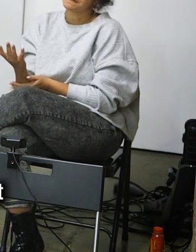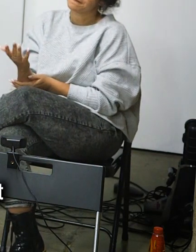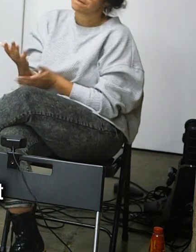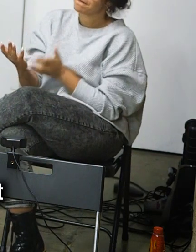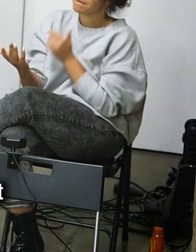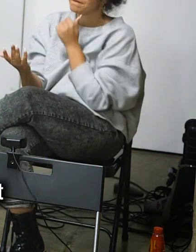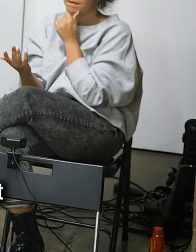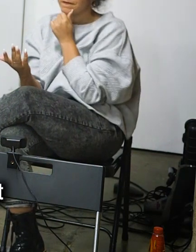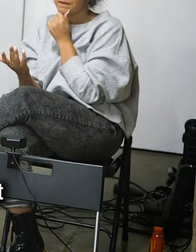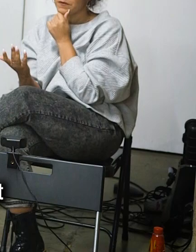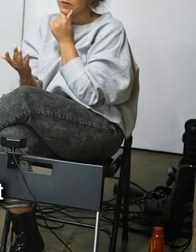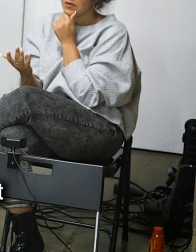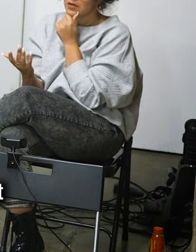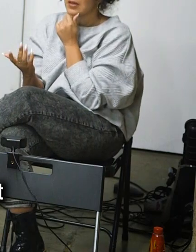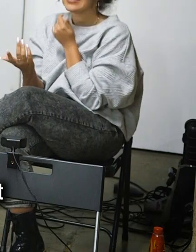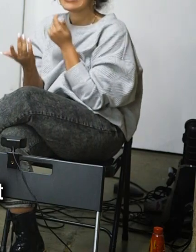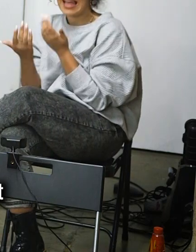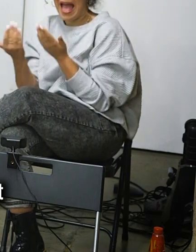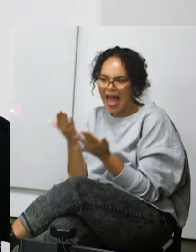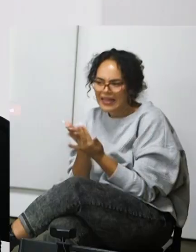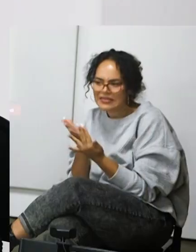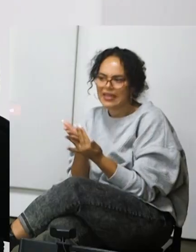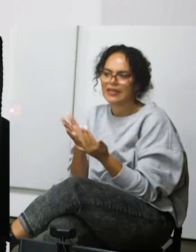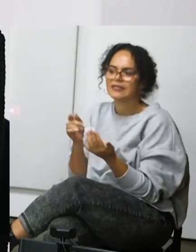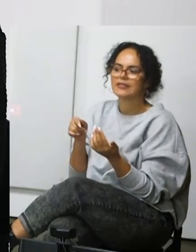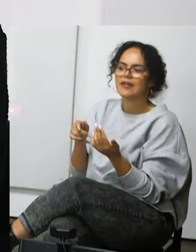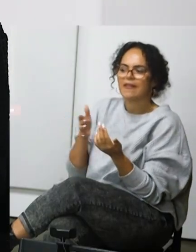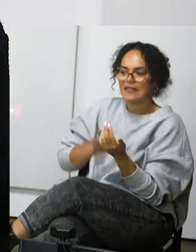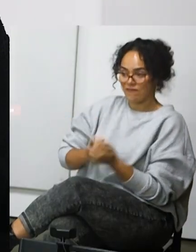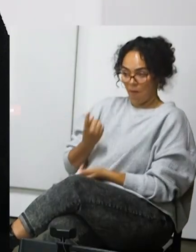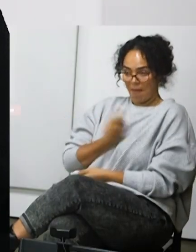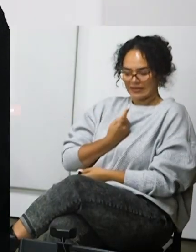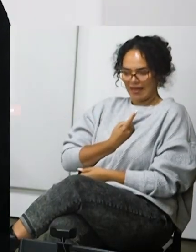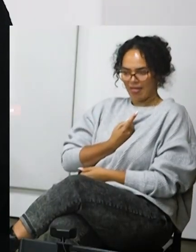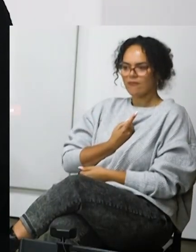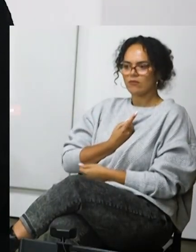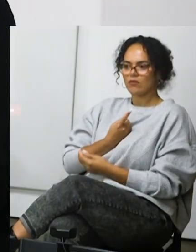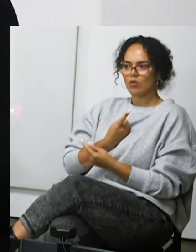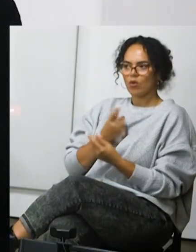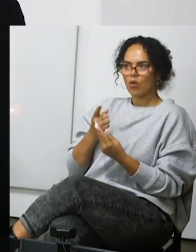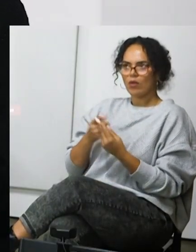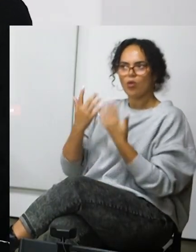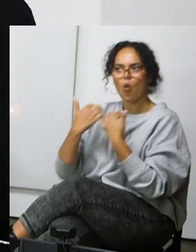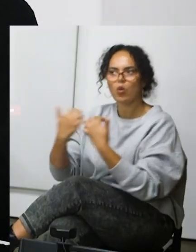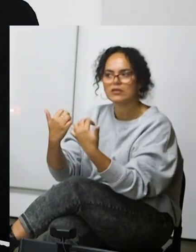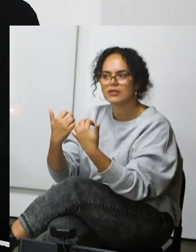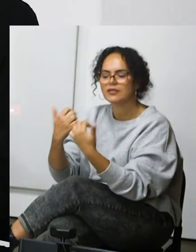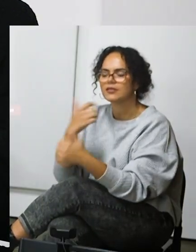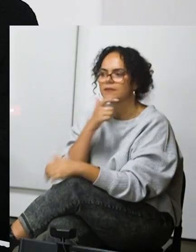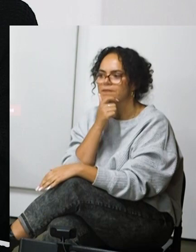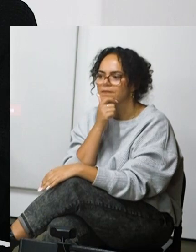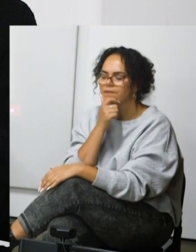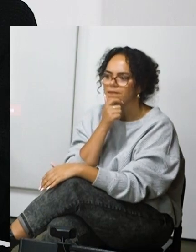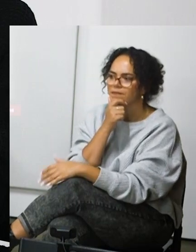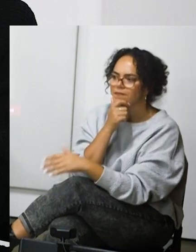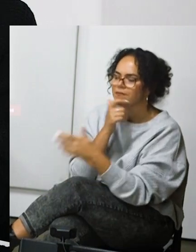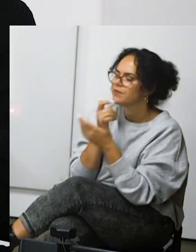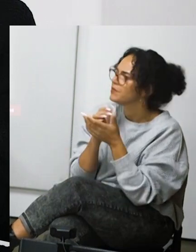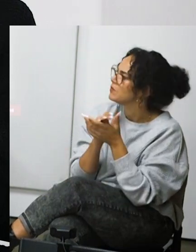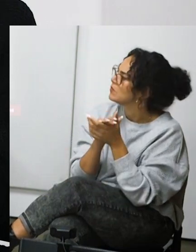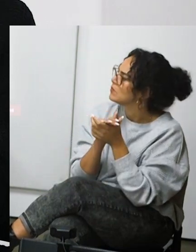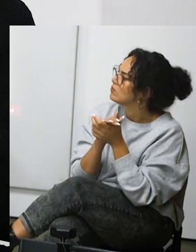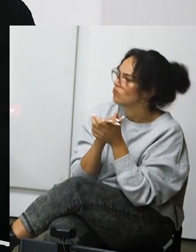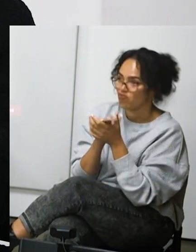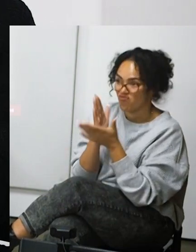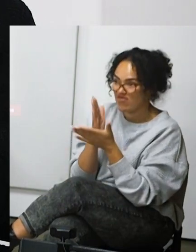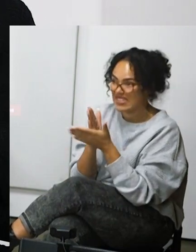how the access, the need for the access for myself and for the audience as well. So I think it's really important to be able to just